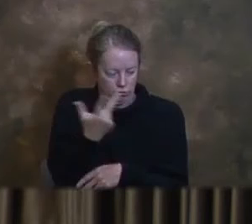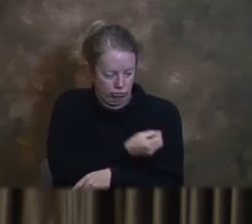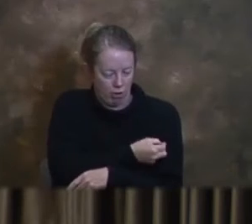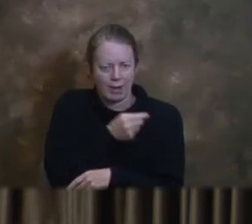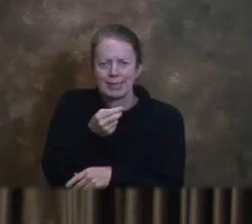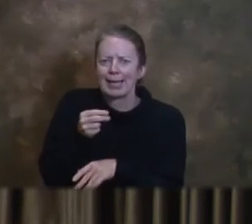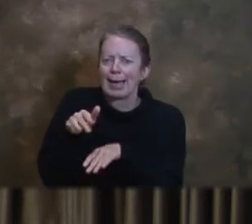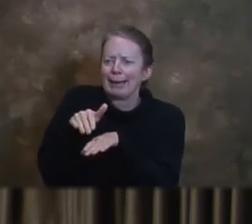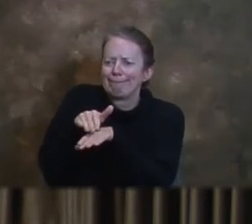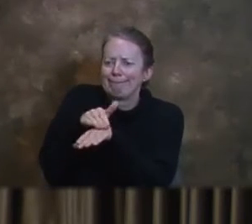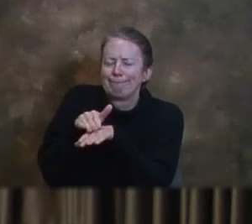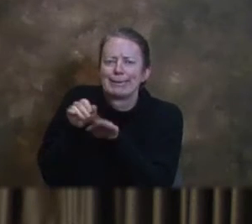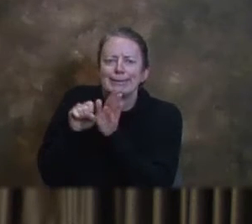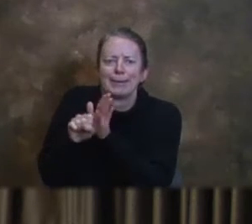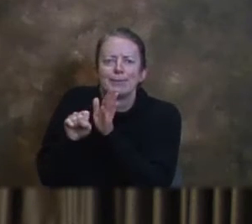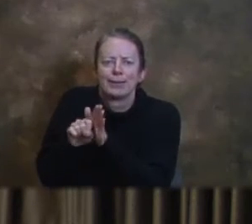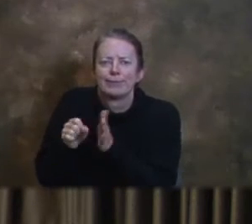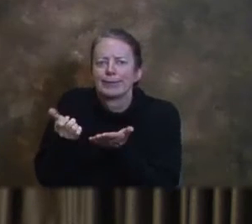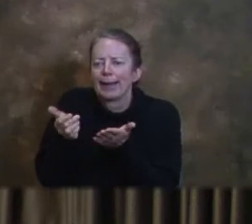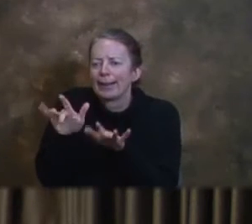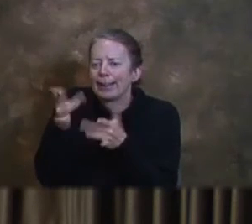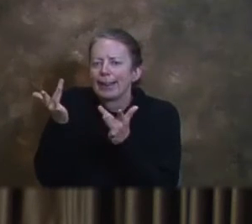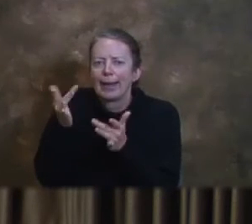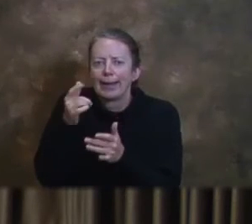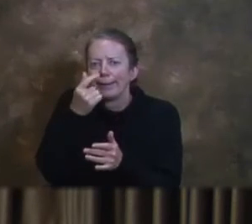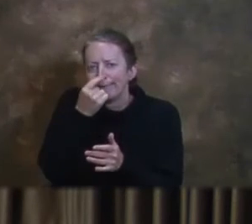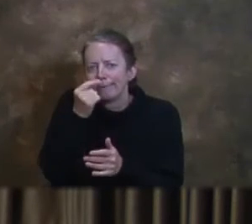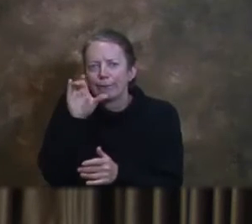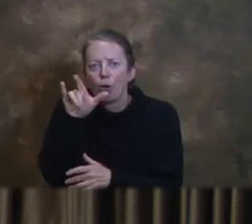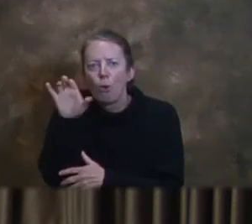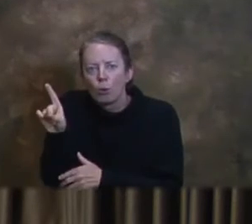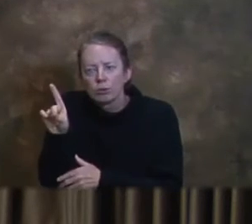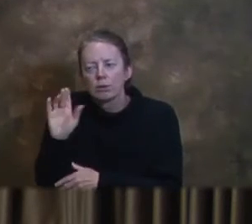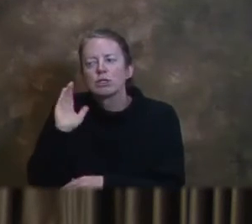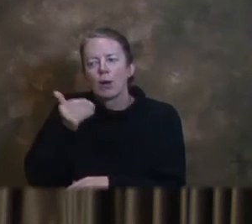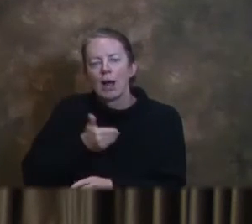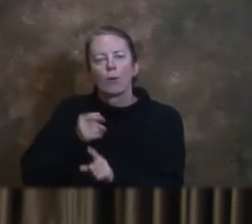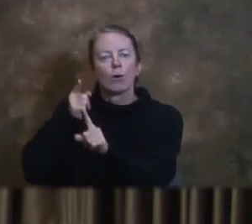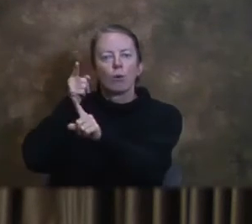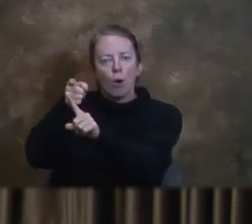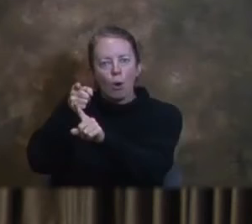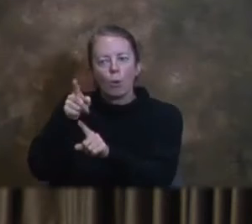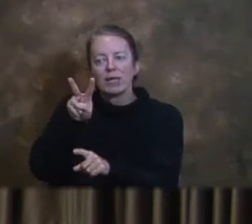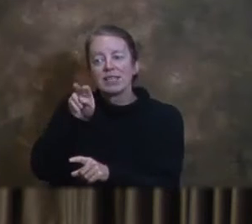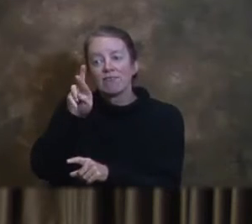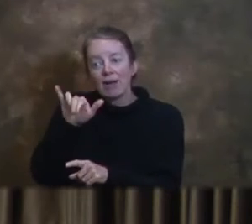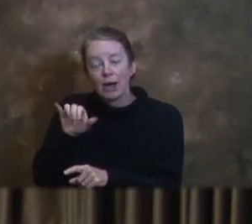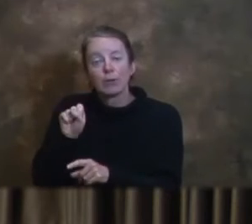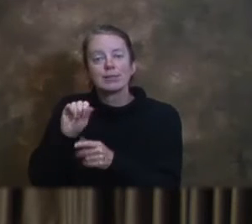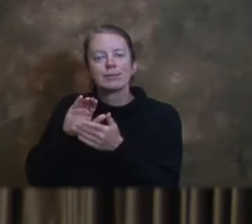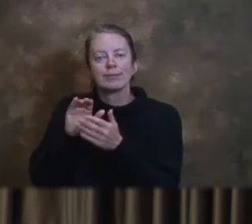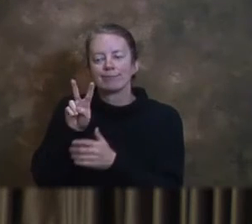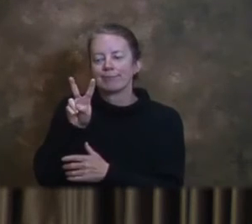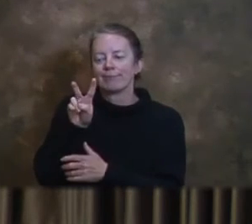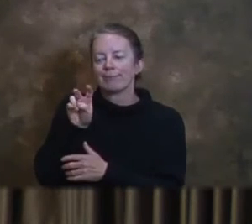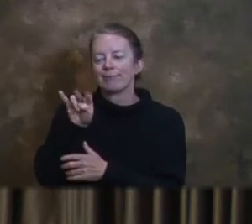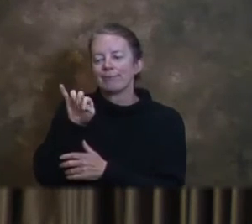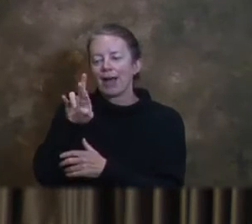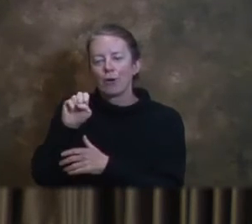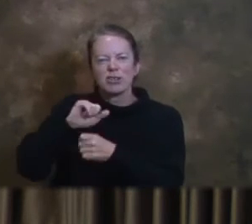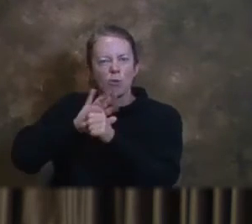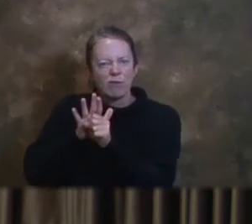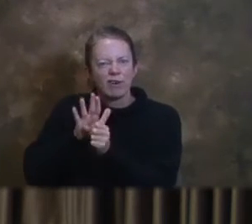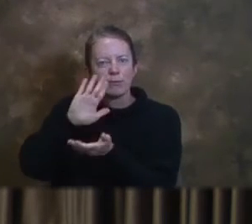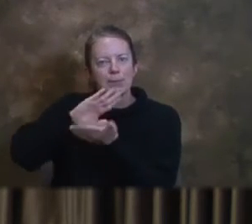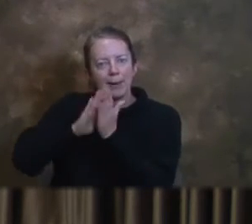and that's what we're striving for, turning this virus into an endemic illness that we can live with and keep people out of the hospital and keep